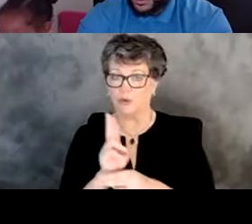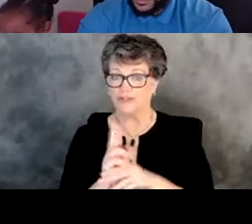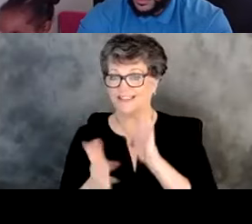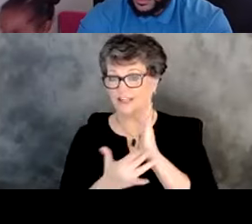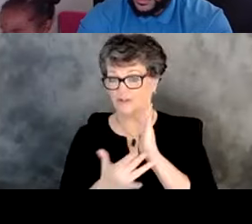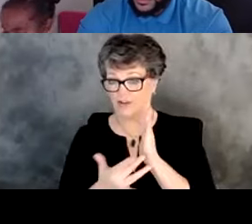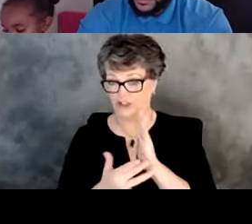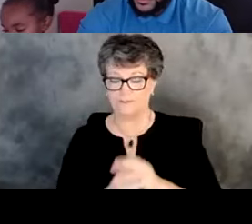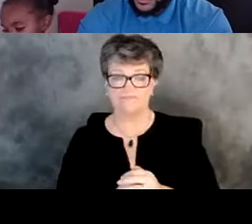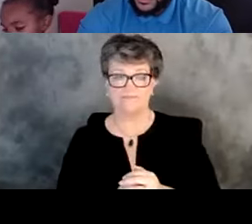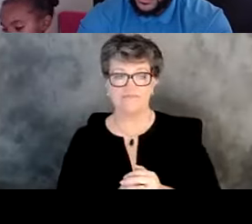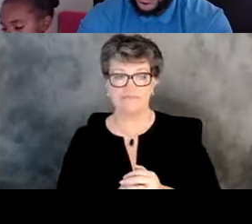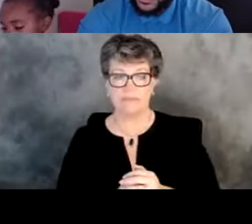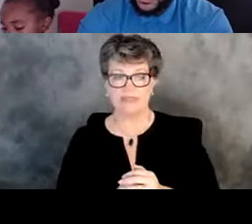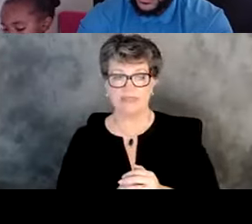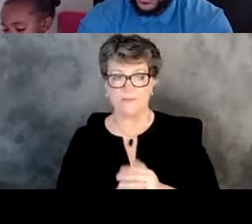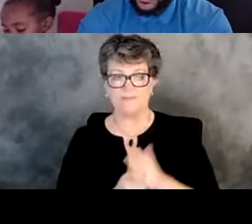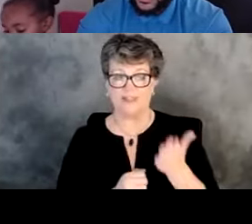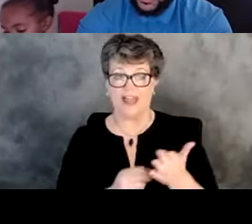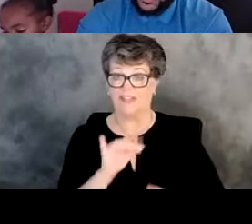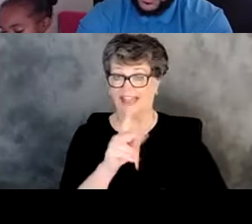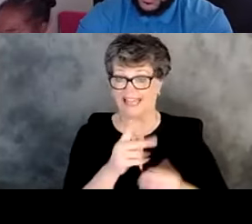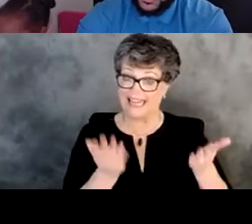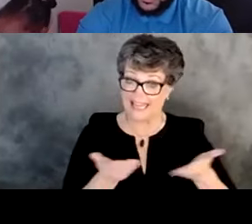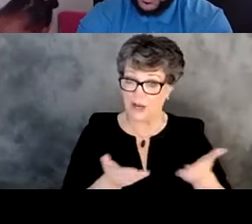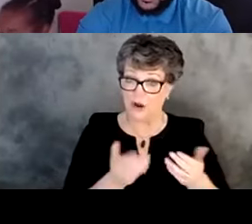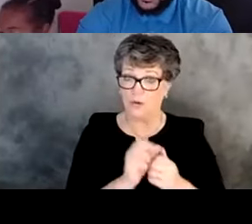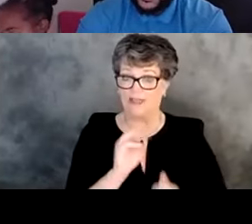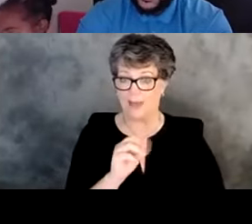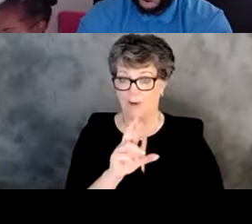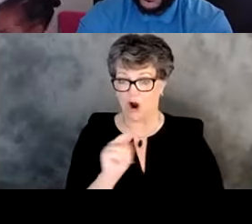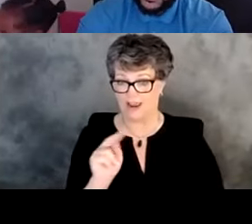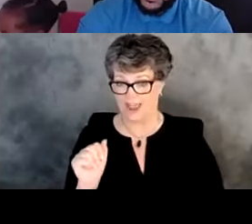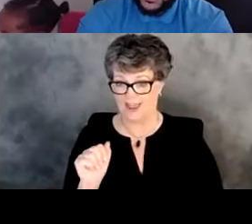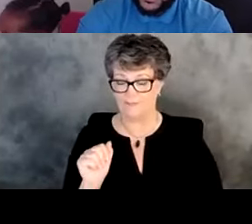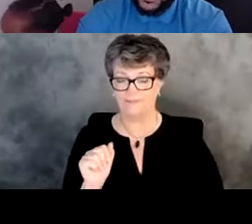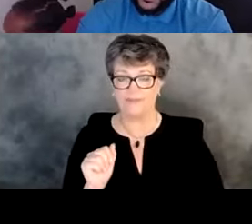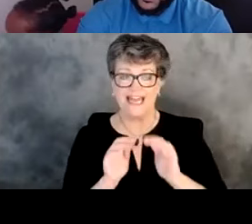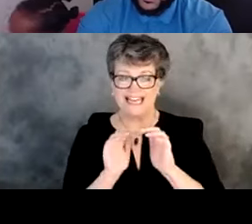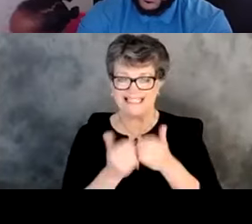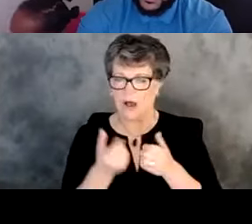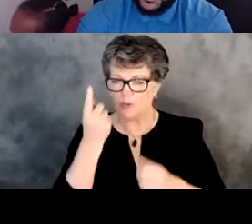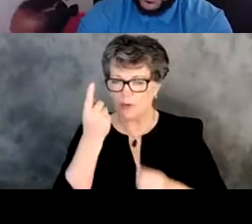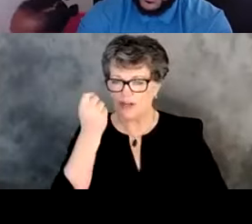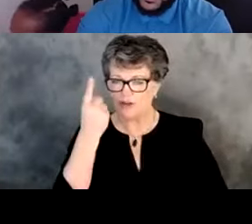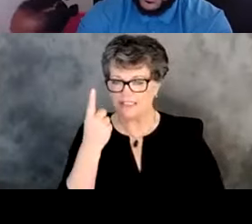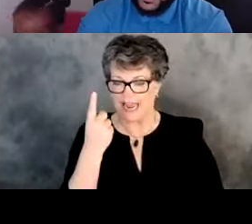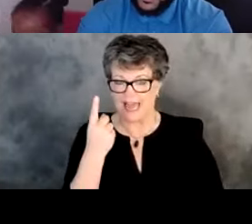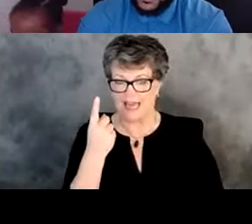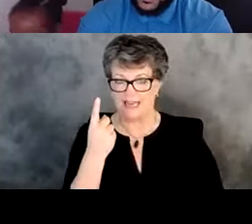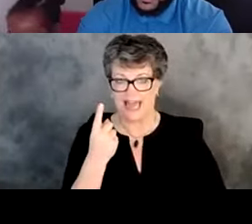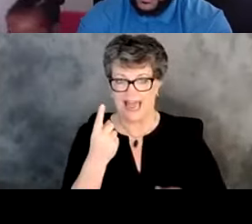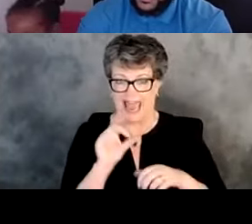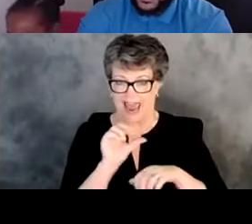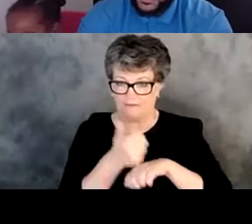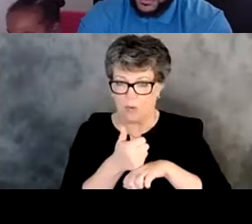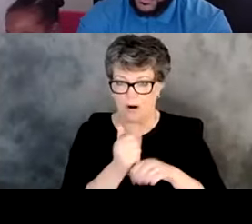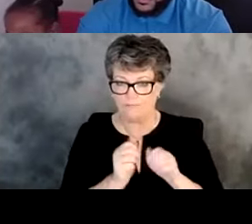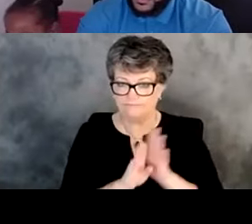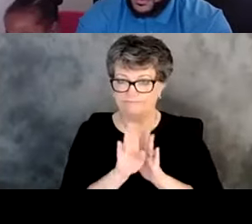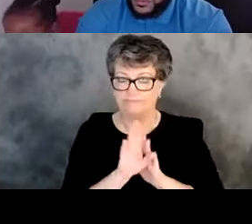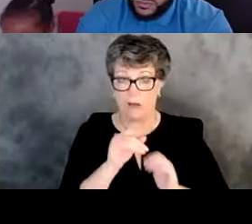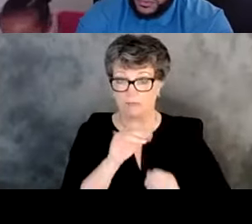technology. So the link here with mRNA is how to understand and form a protein, which